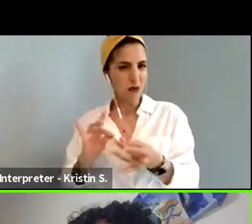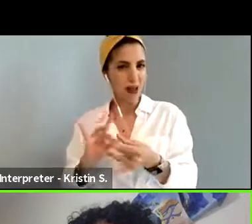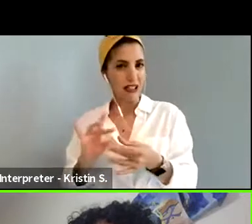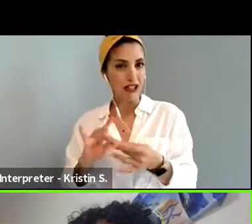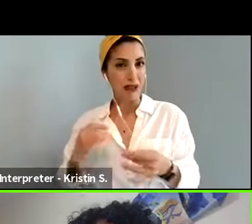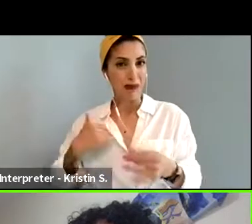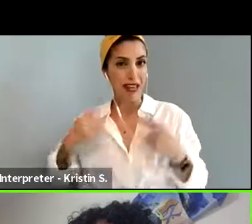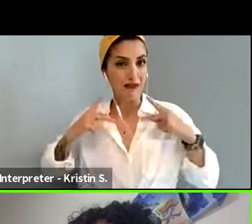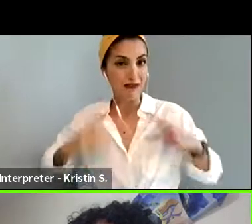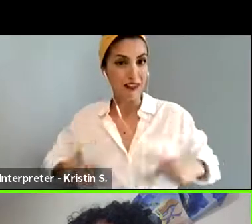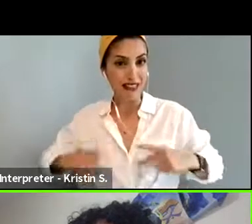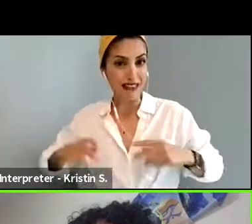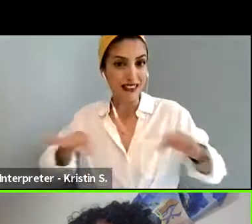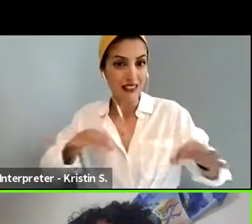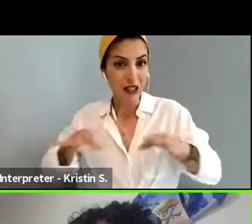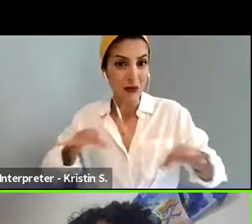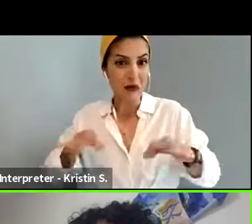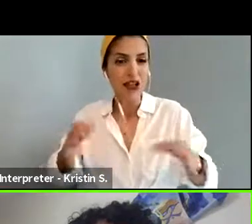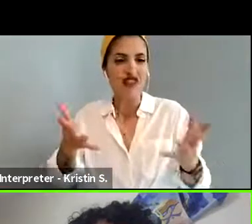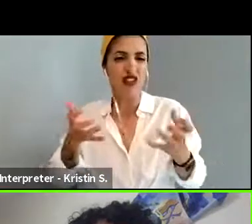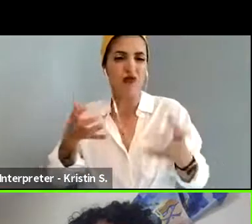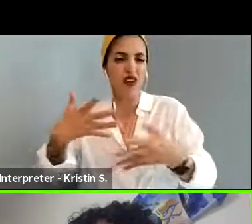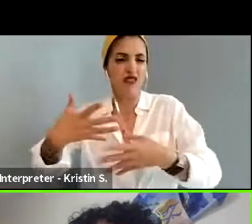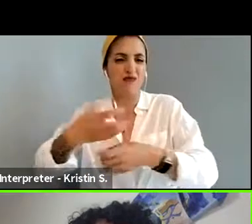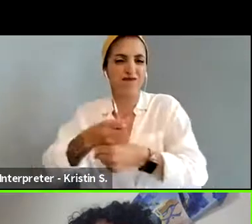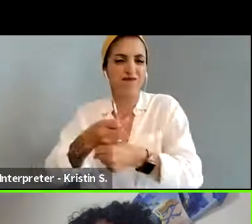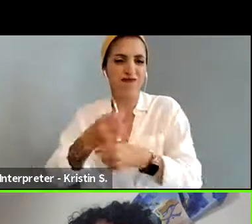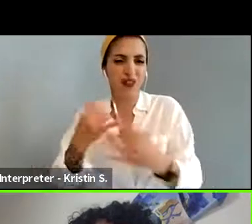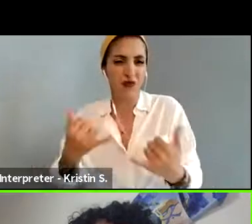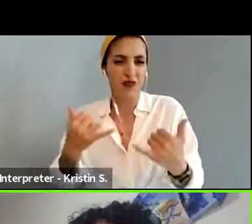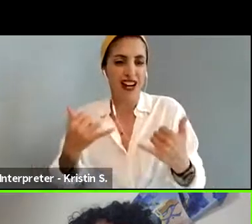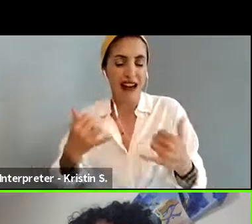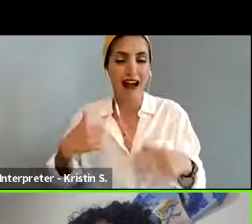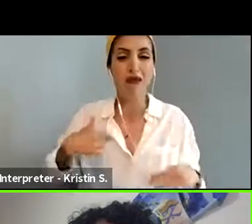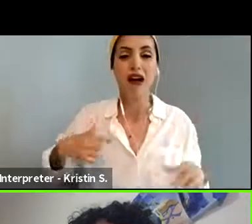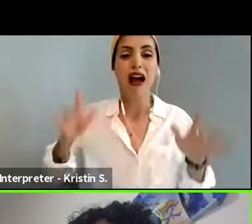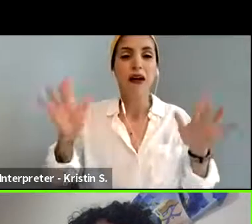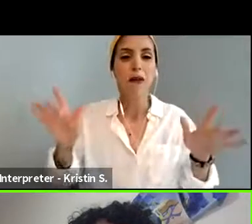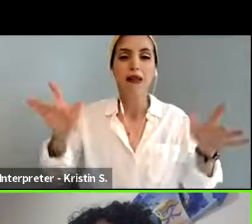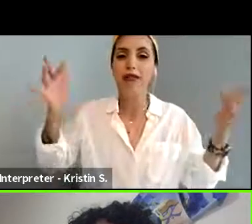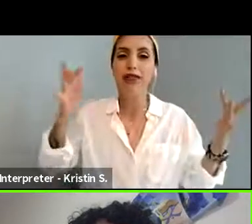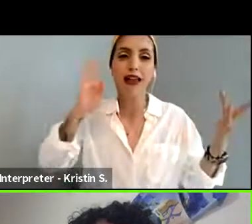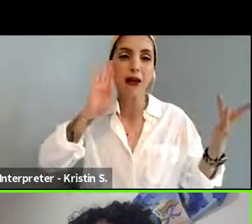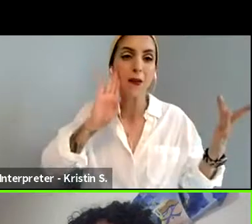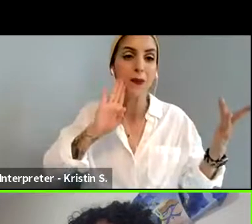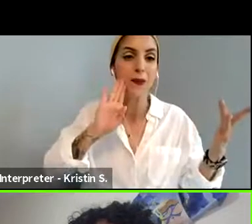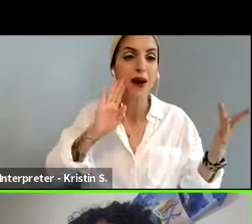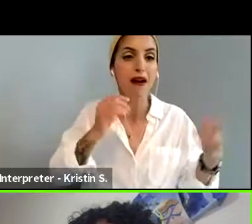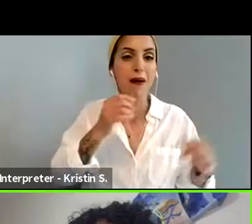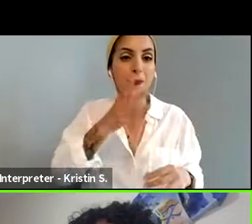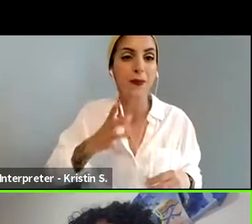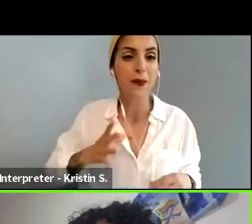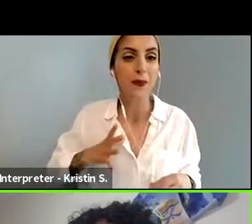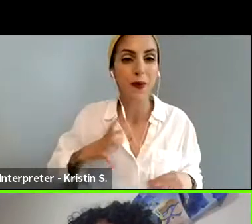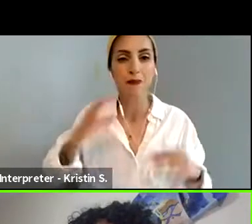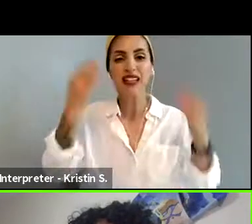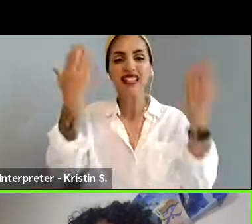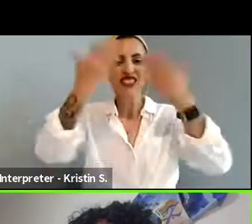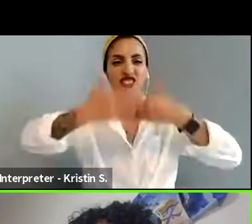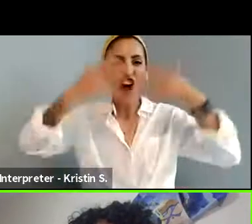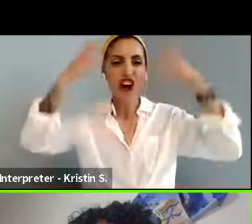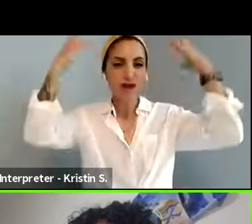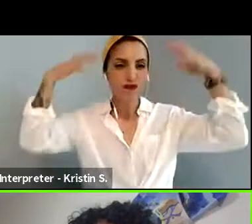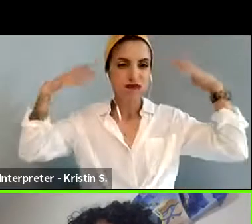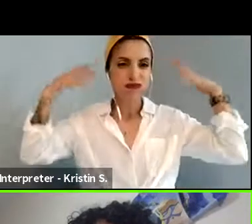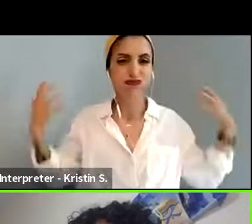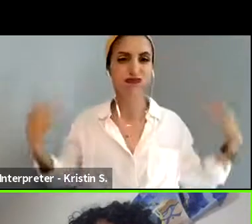description, so I will quickly mention that now. I'm a very light brown skinned woman. I have dark curly hair